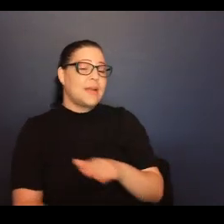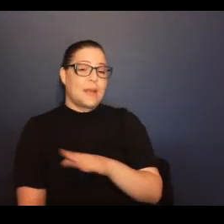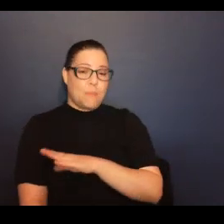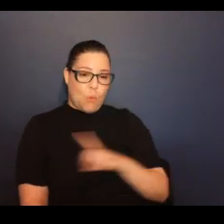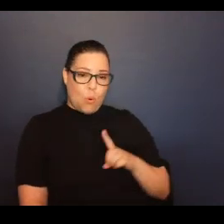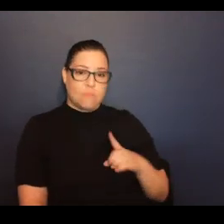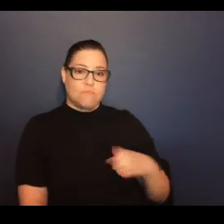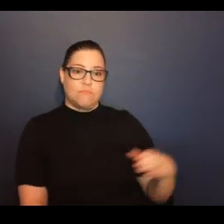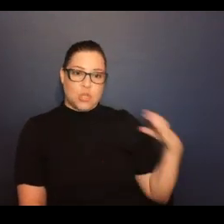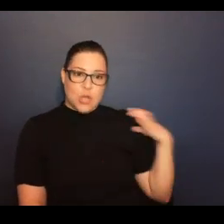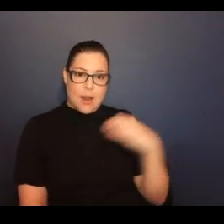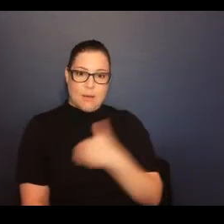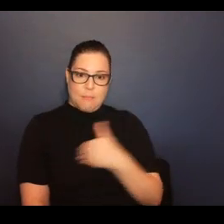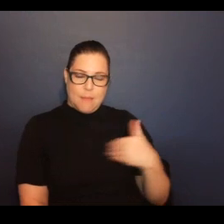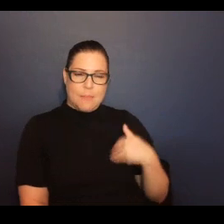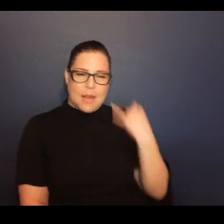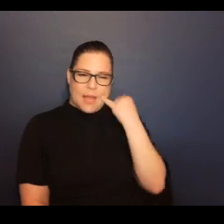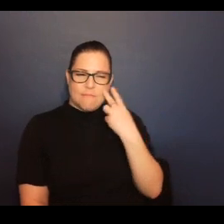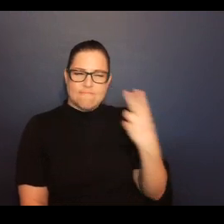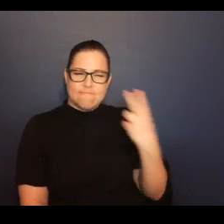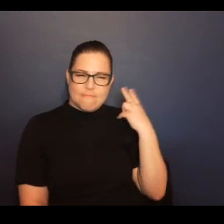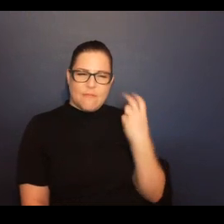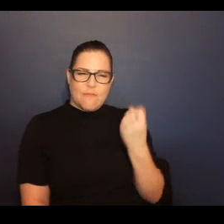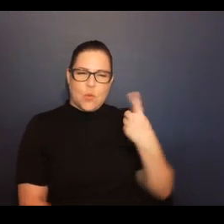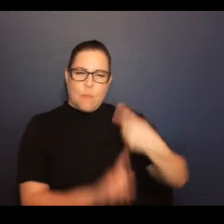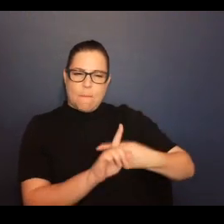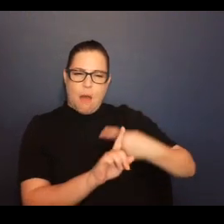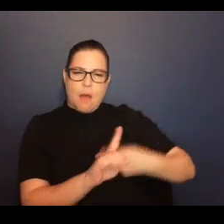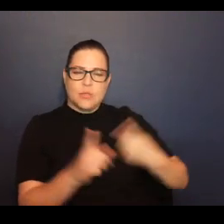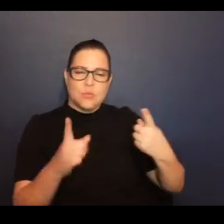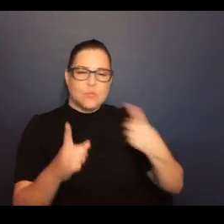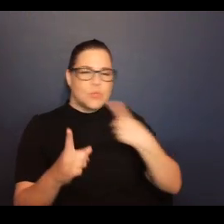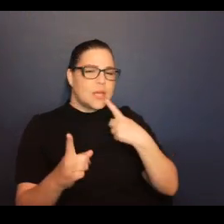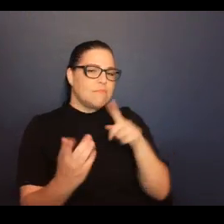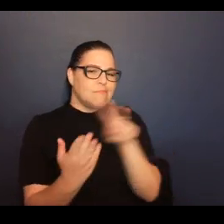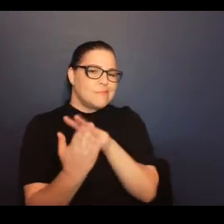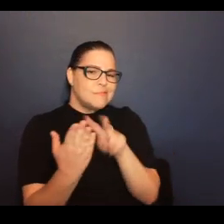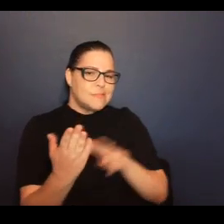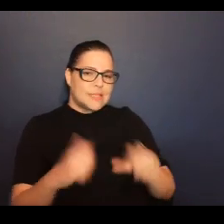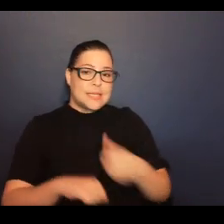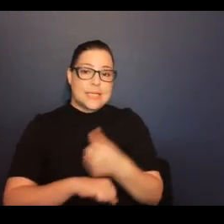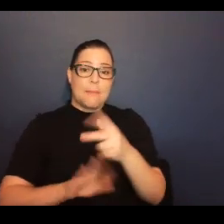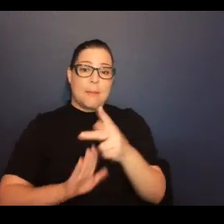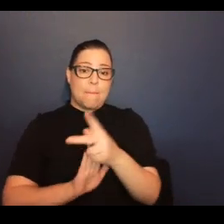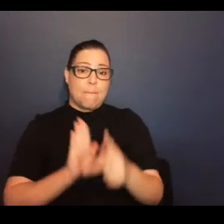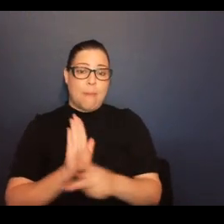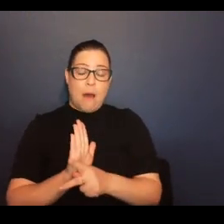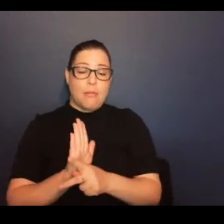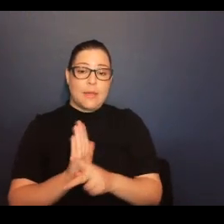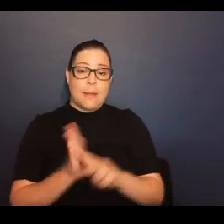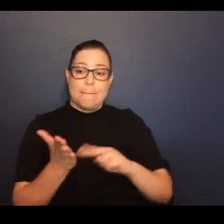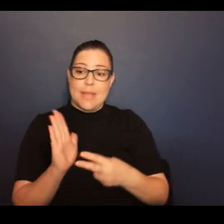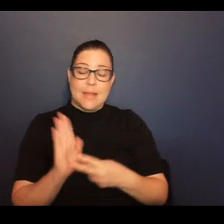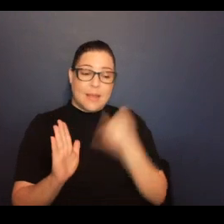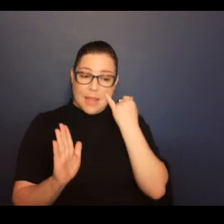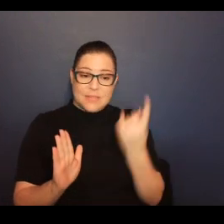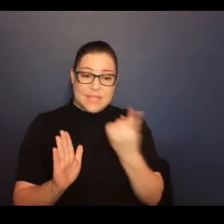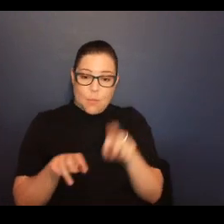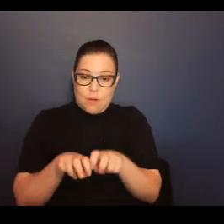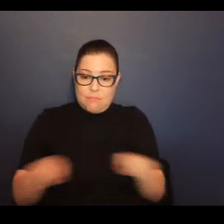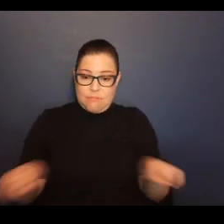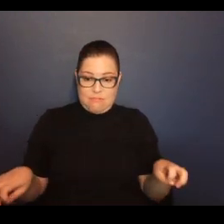Board members. If you'll recall, a few months back, you asked us to take a look at creating a policy that would prohibit anyone who sat in